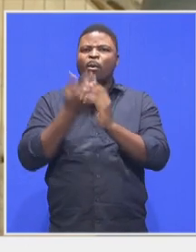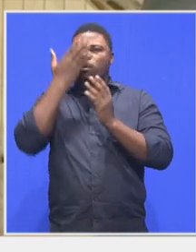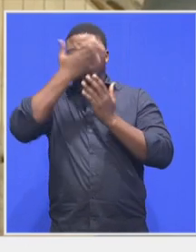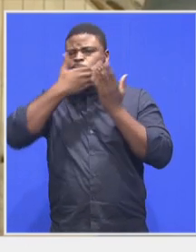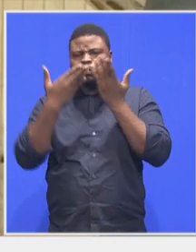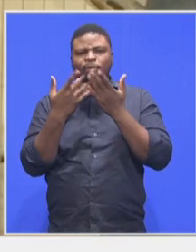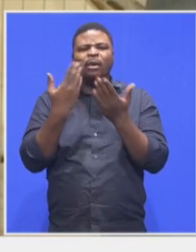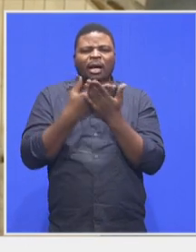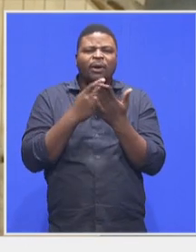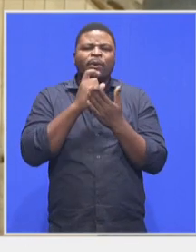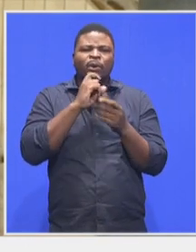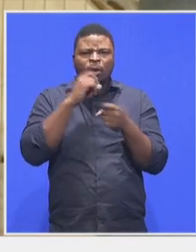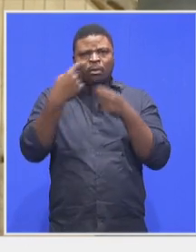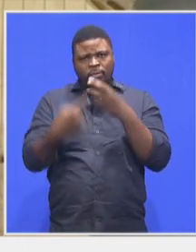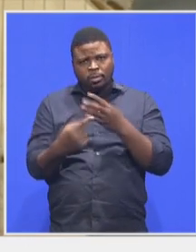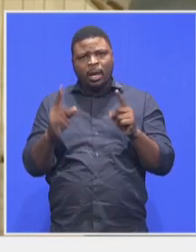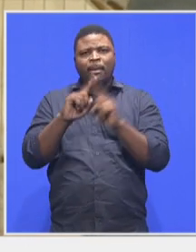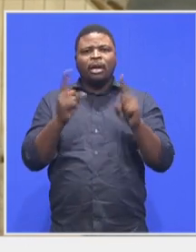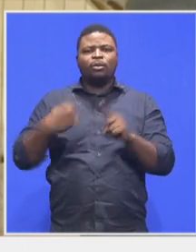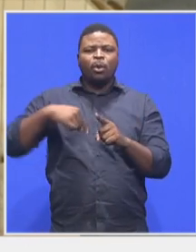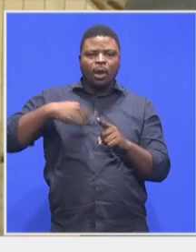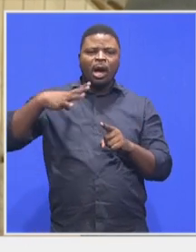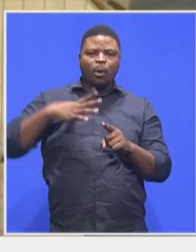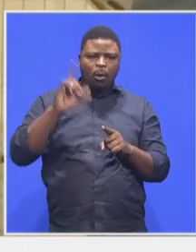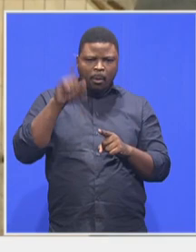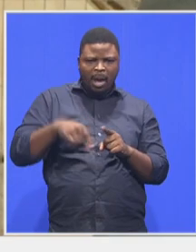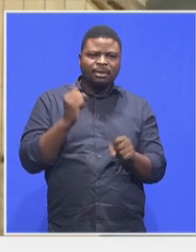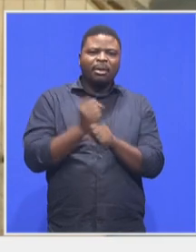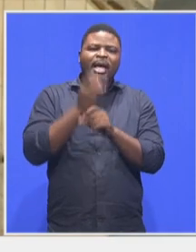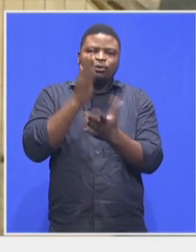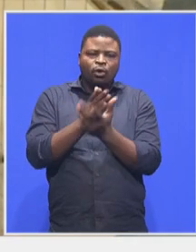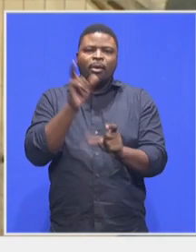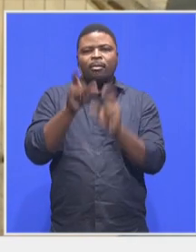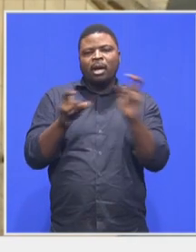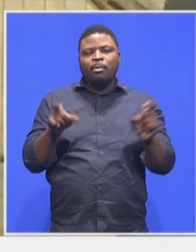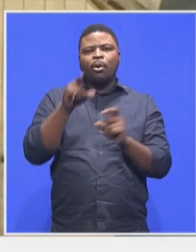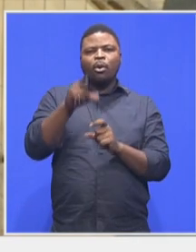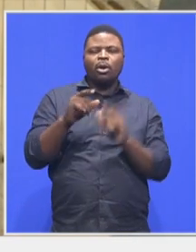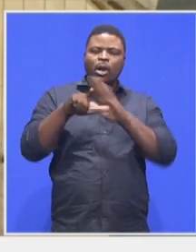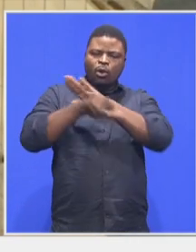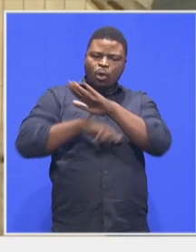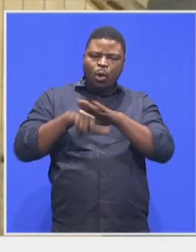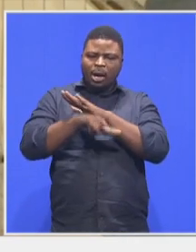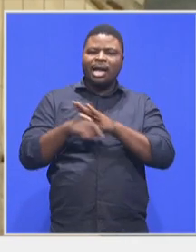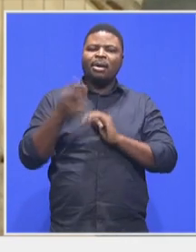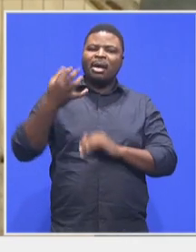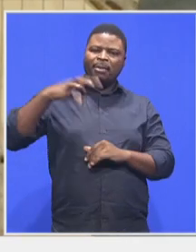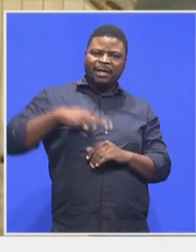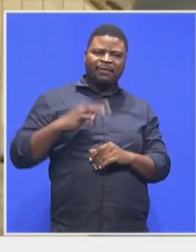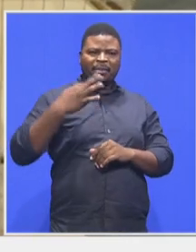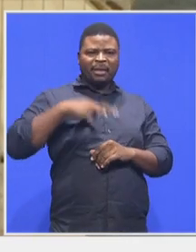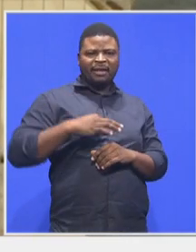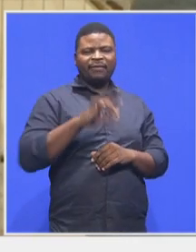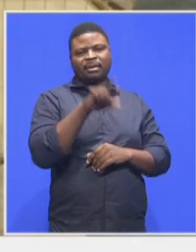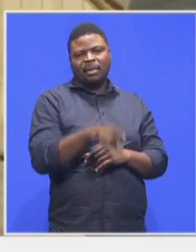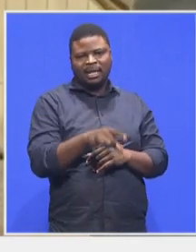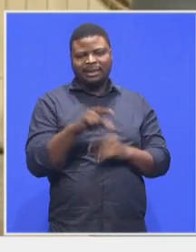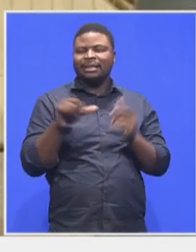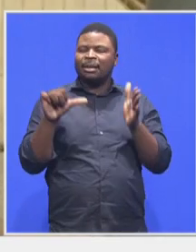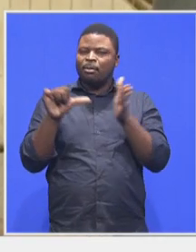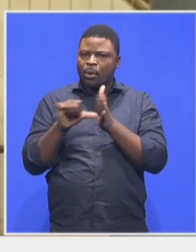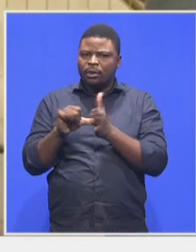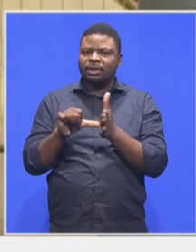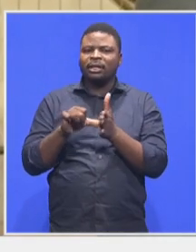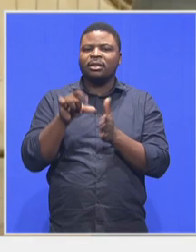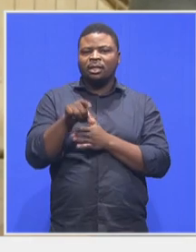people are involved. Those are the areas that we as Parliament will be looking at, that who's benefiting from this. And it's very important that we